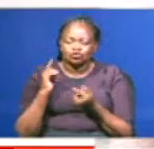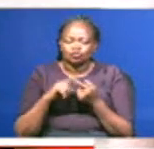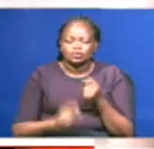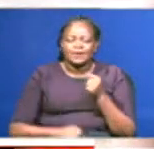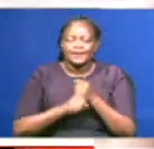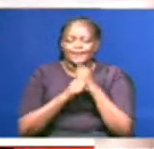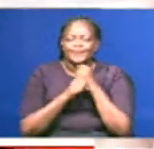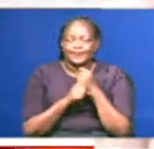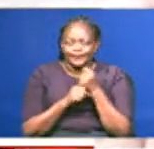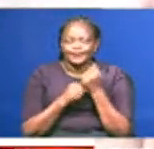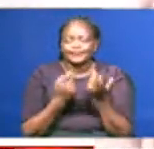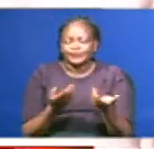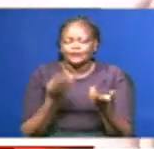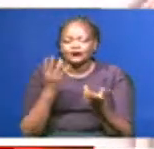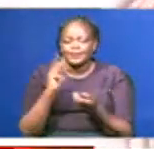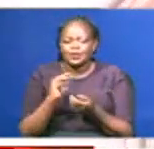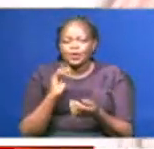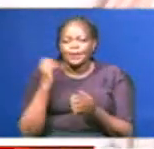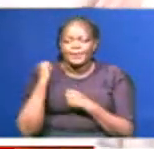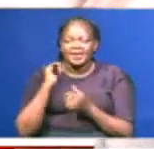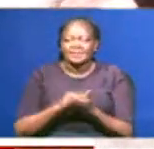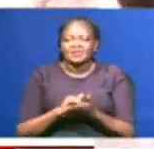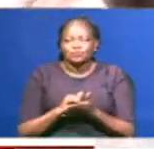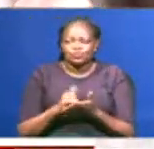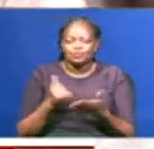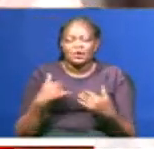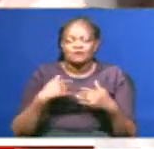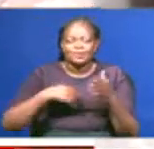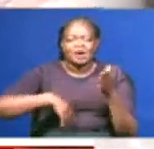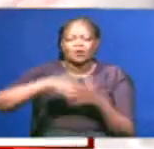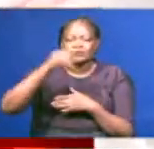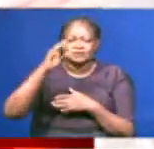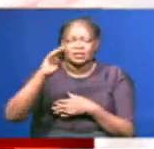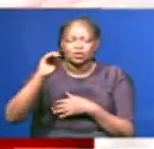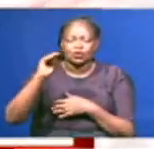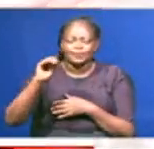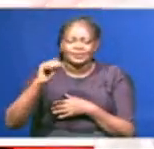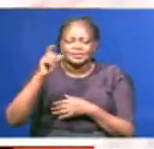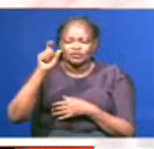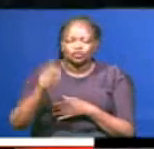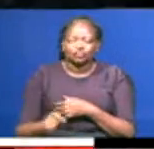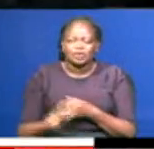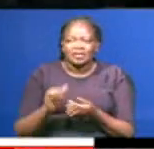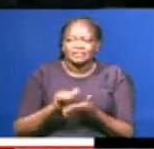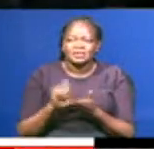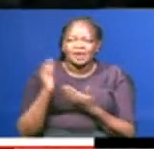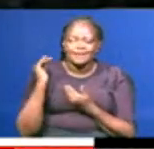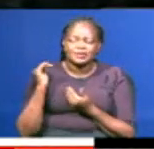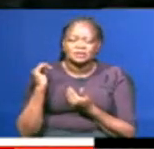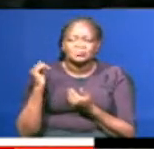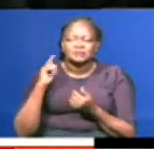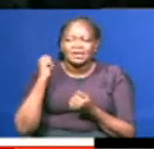batch of the 4 million bags of duty-free maize from outside the COMESA region that are expected in the Kenyan market in the next